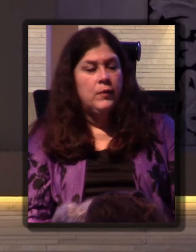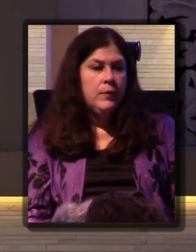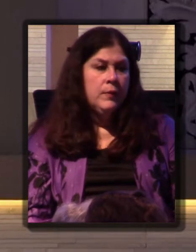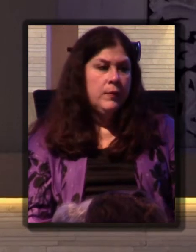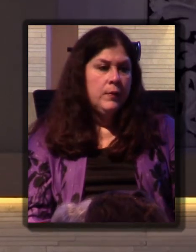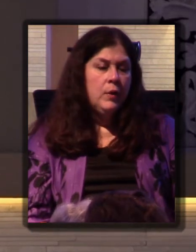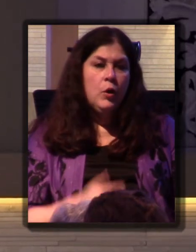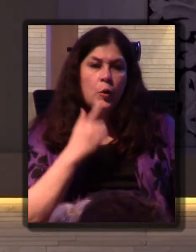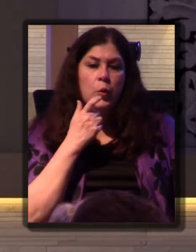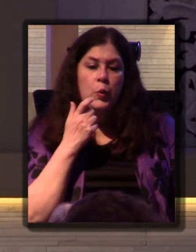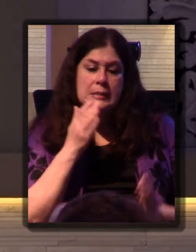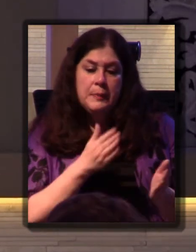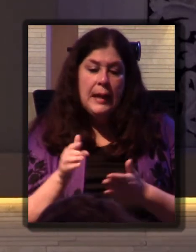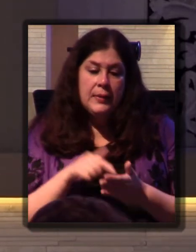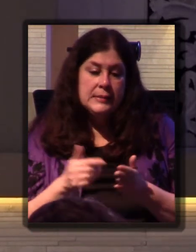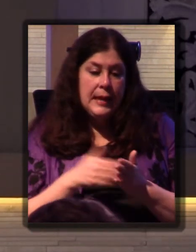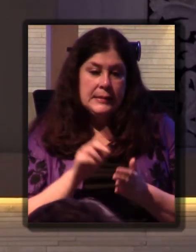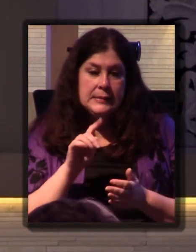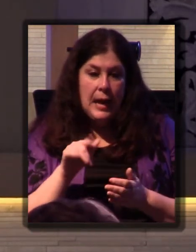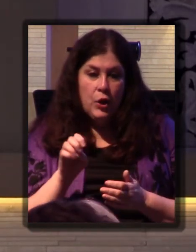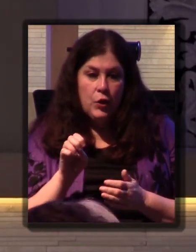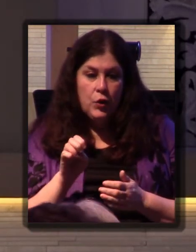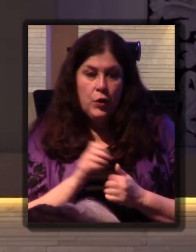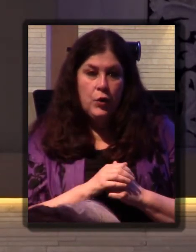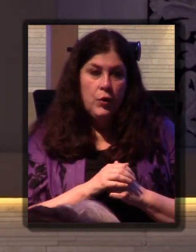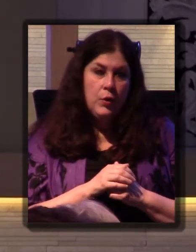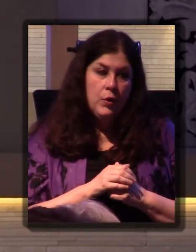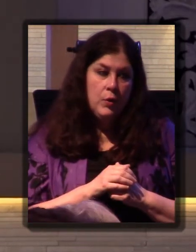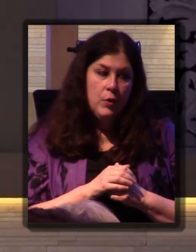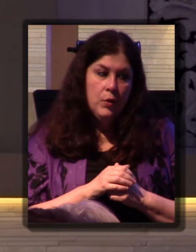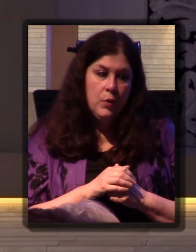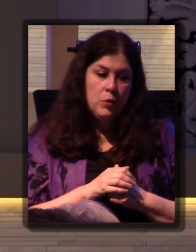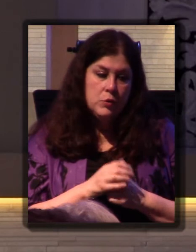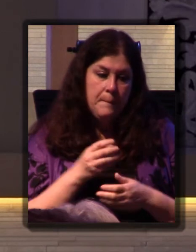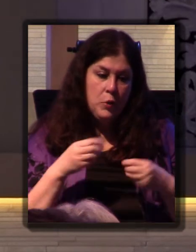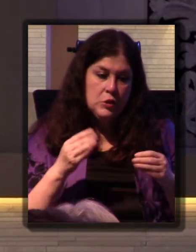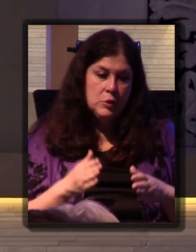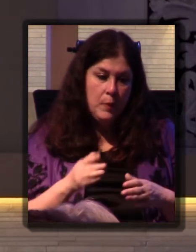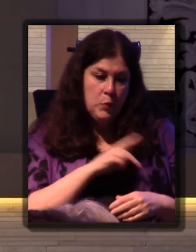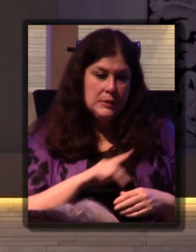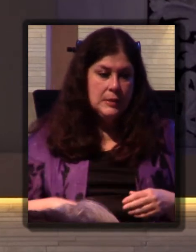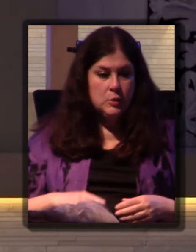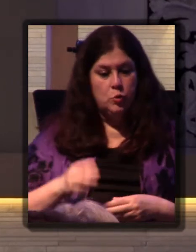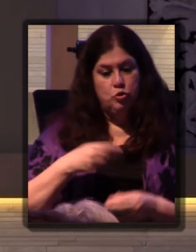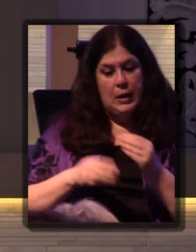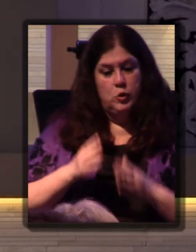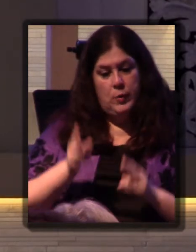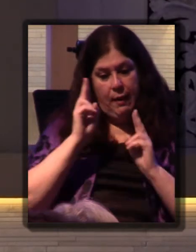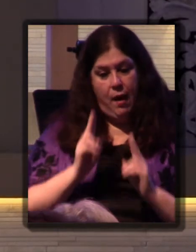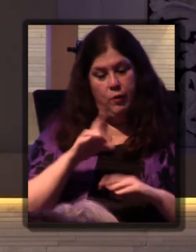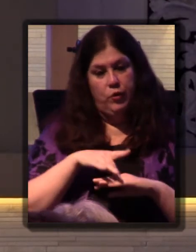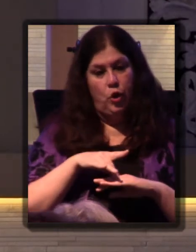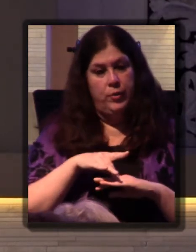in chapter 23. Who has planned this against Tyre, the bestower of crowns, whose merchants were princes, whose traders were the